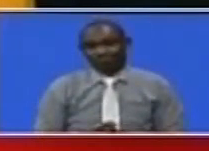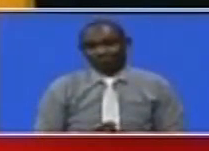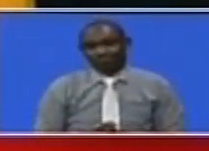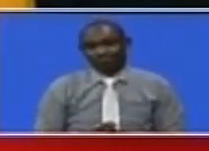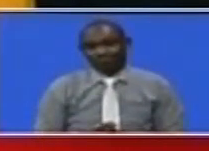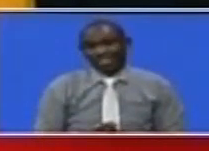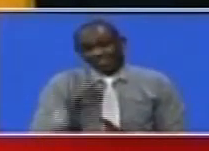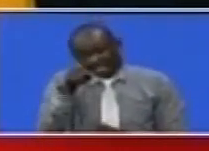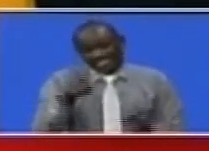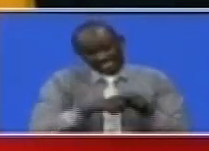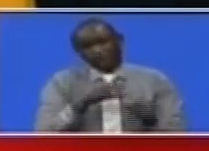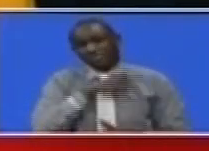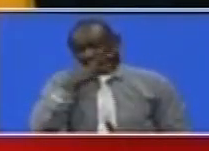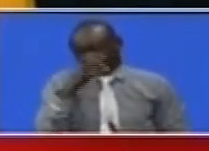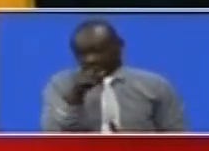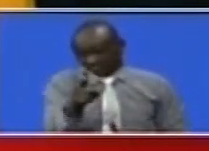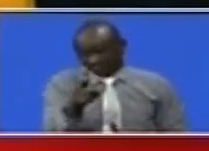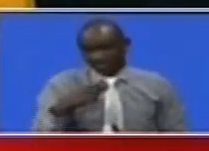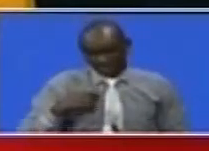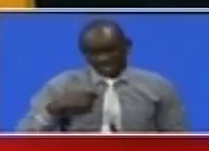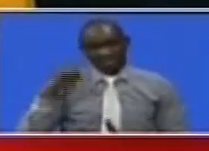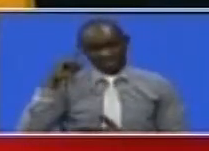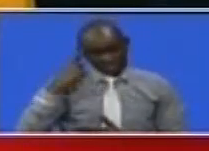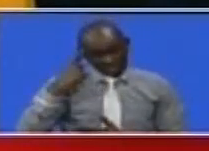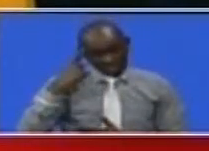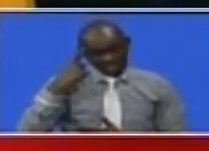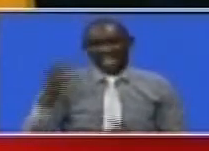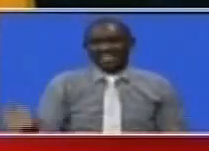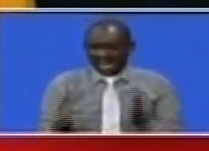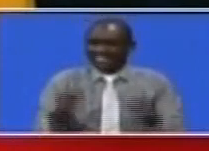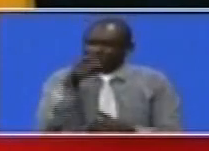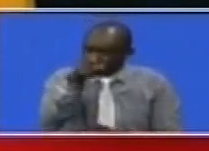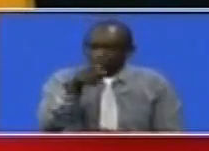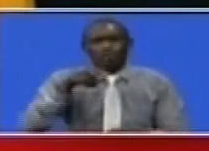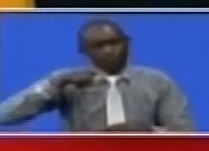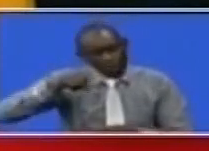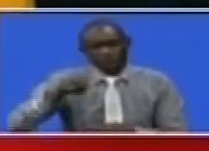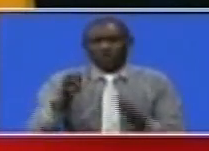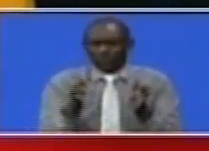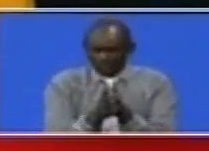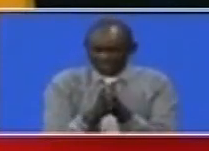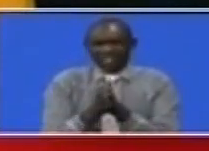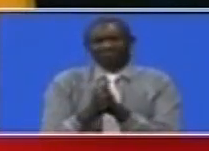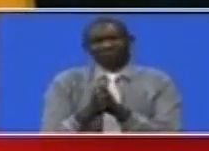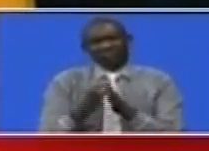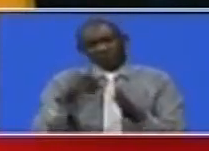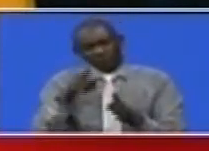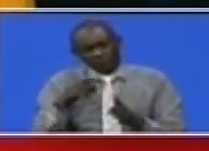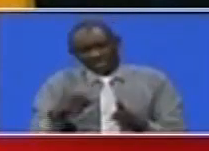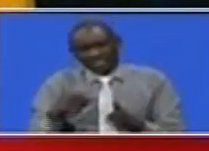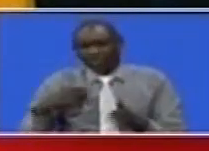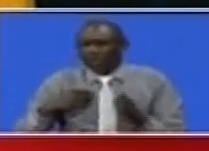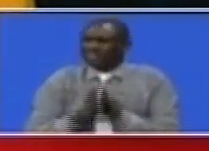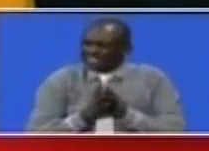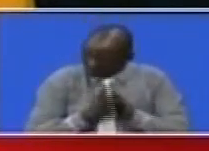In that spirit, I encourage you to walk with integrity and